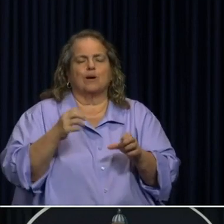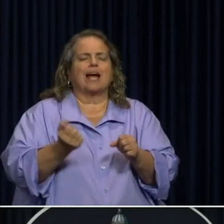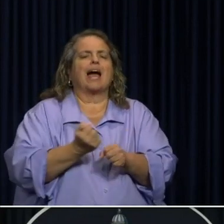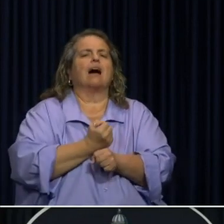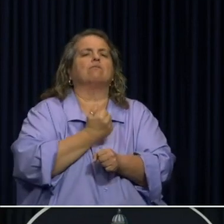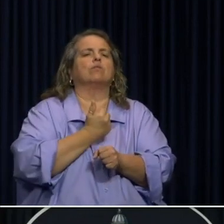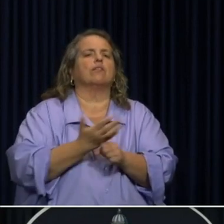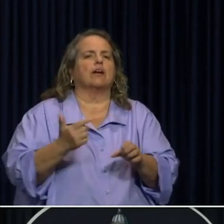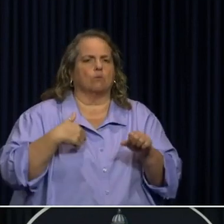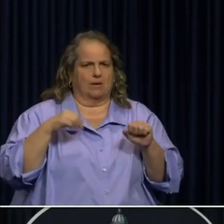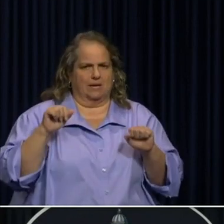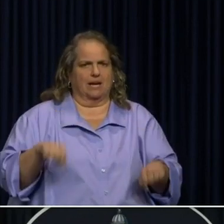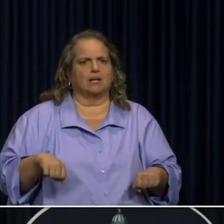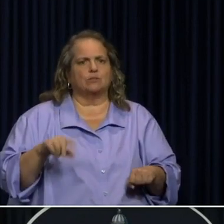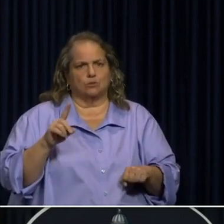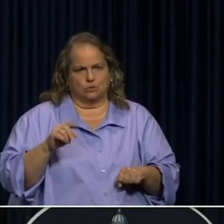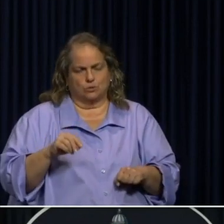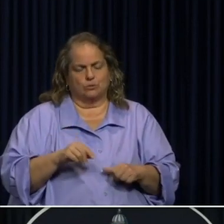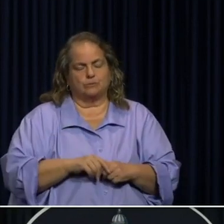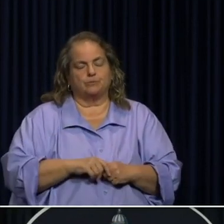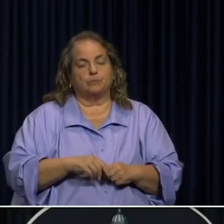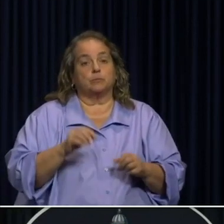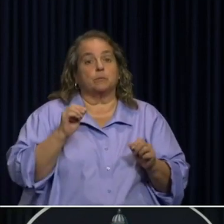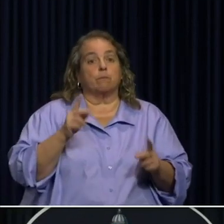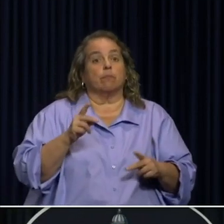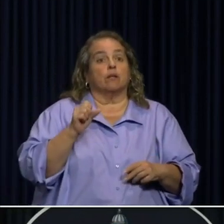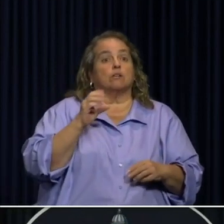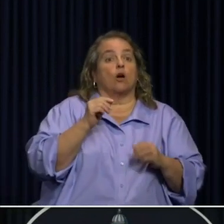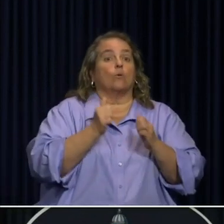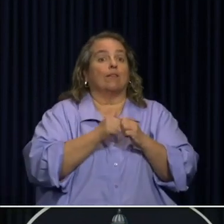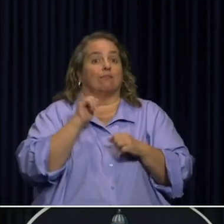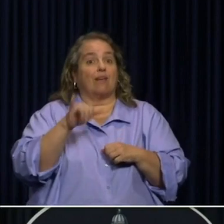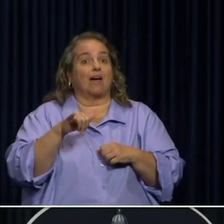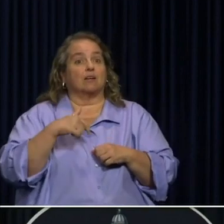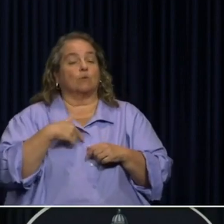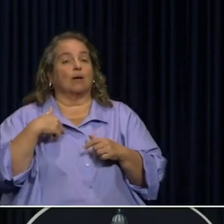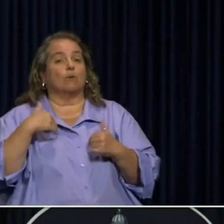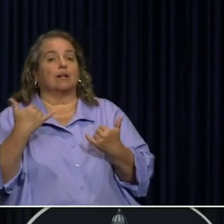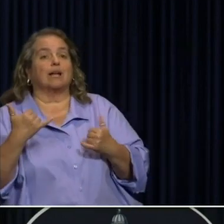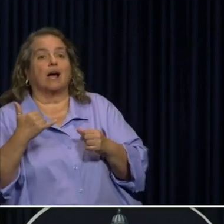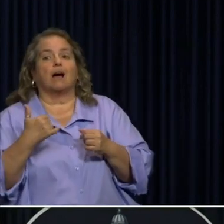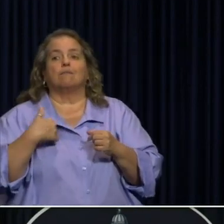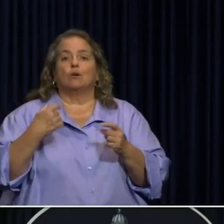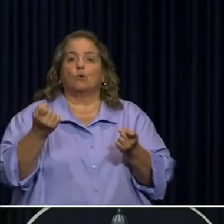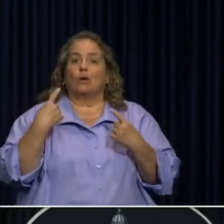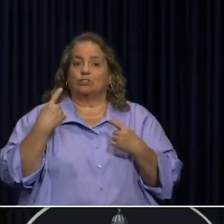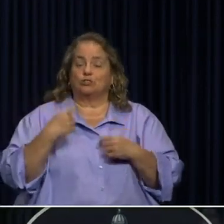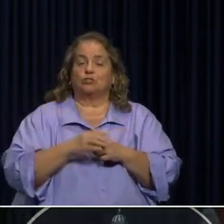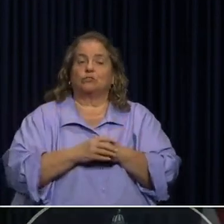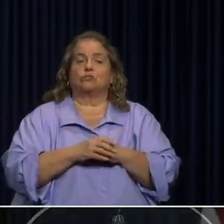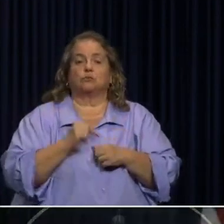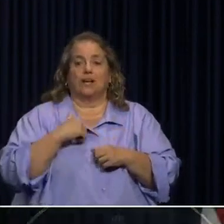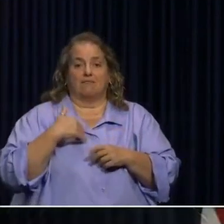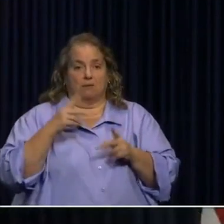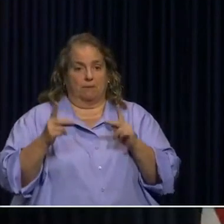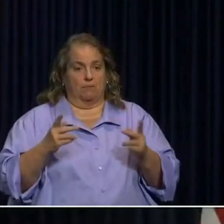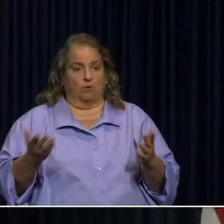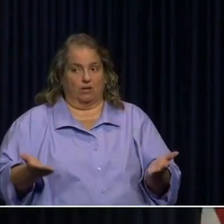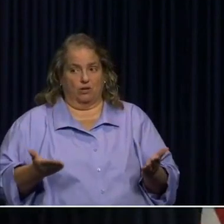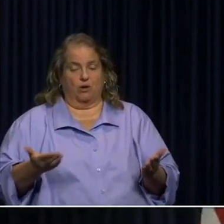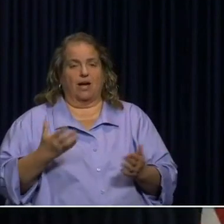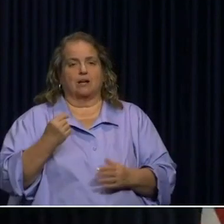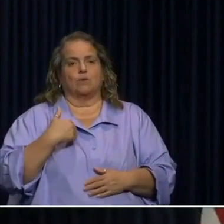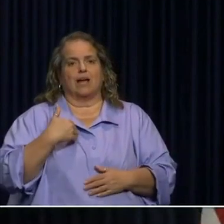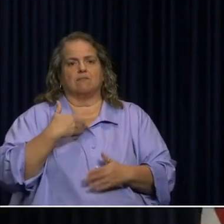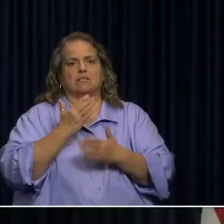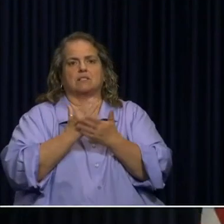everything that we can. All right, so with that, we're going to move to questions. We have folks here, and we have